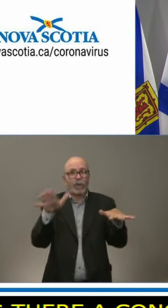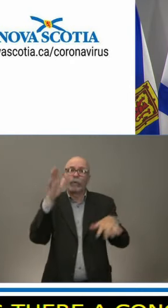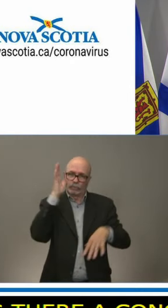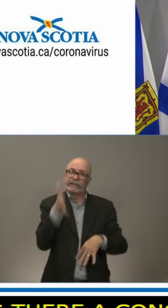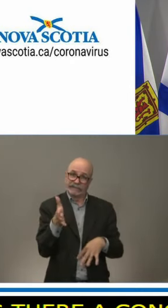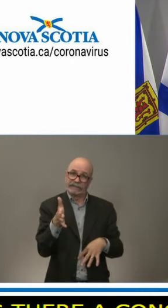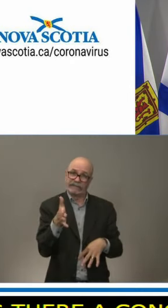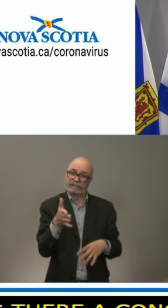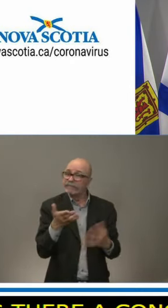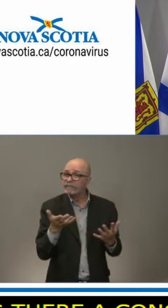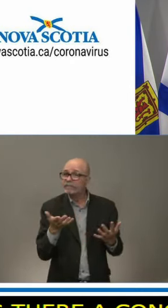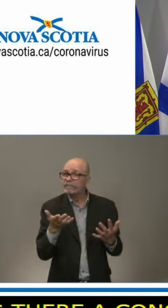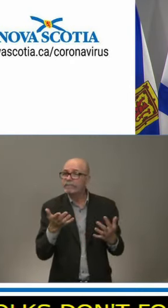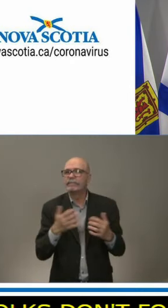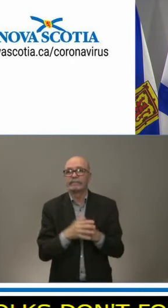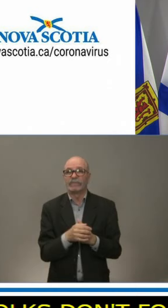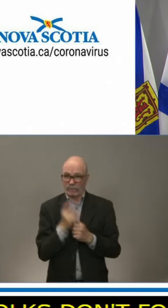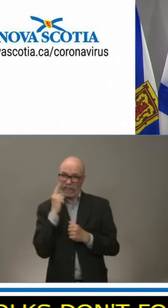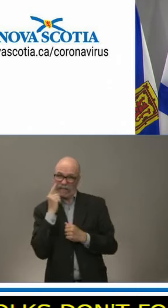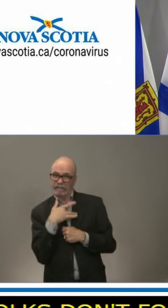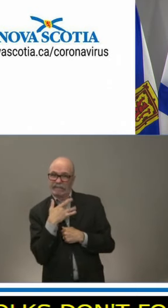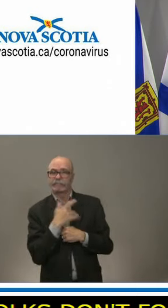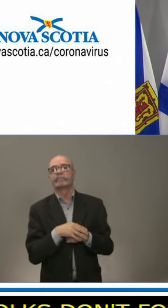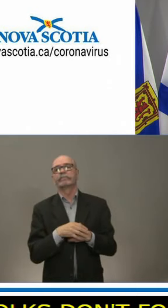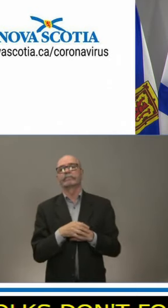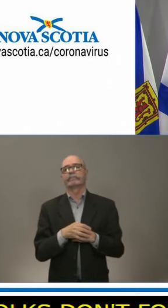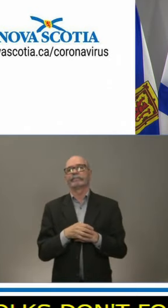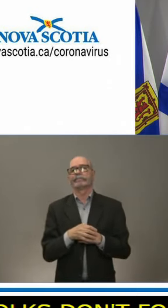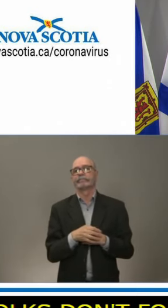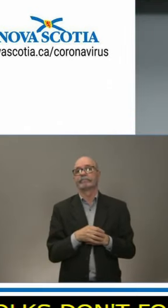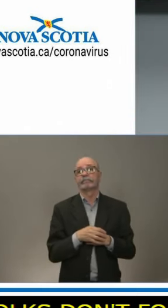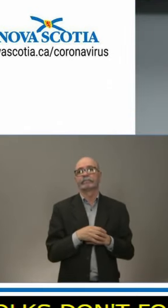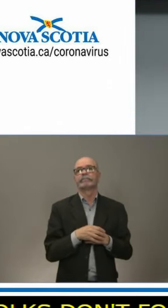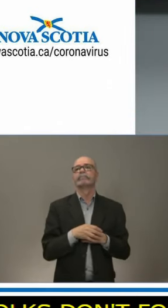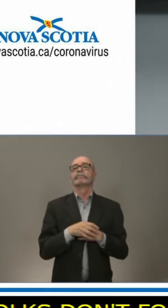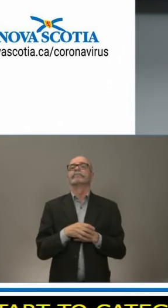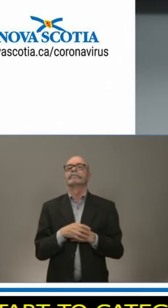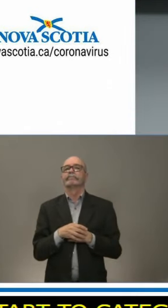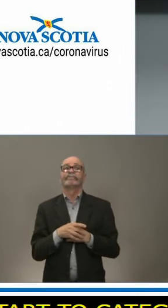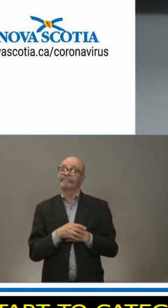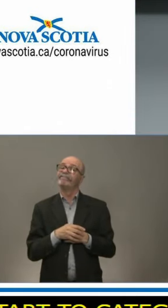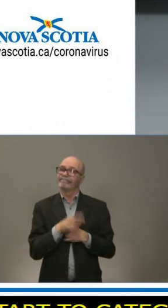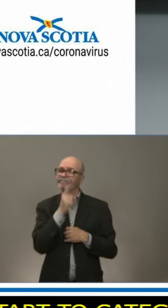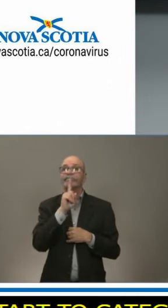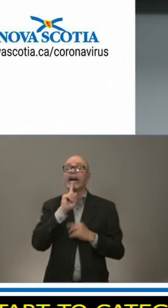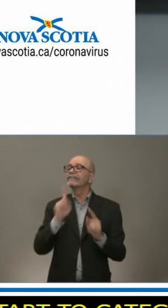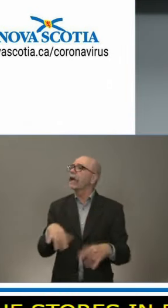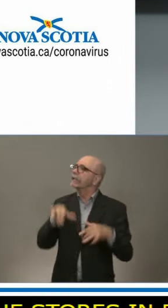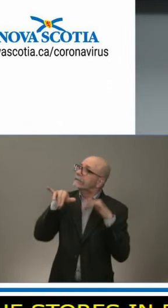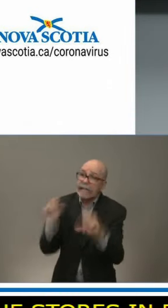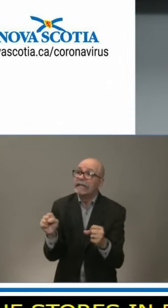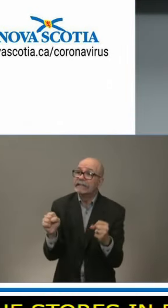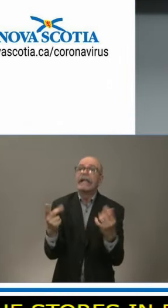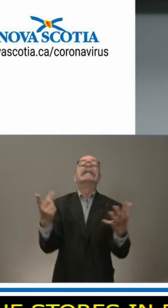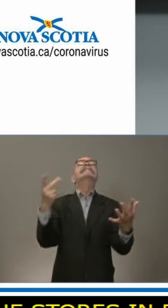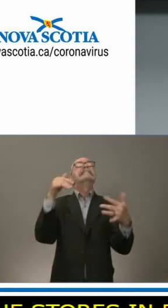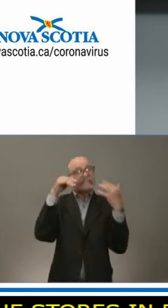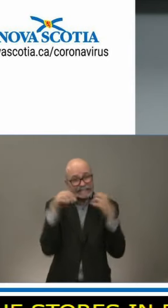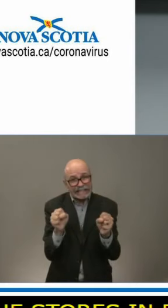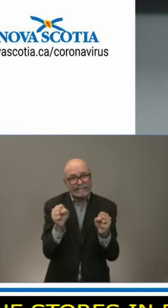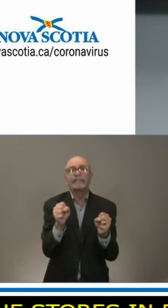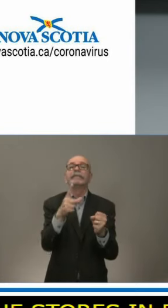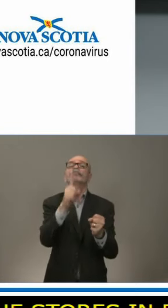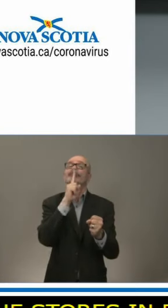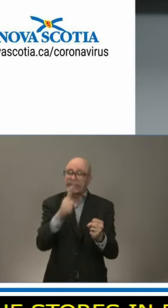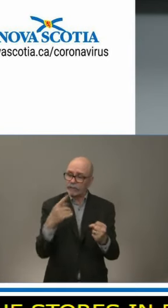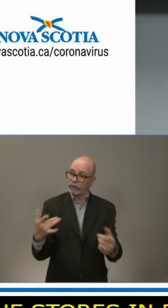in droves right now? That's absolutely the concern. The way we prevent this virus from spreading, and